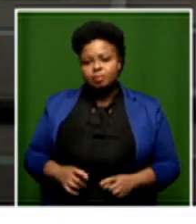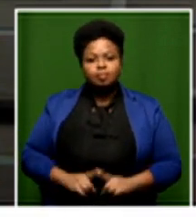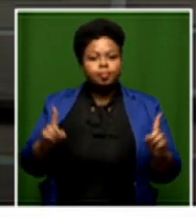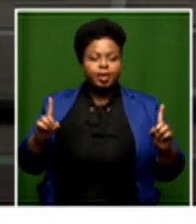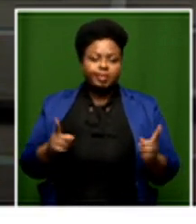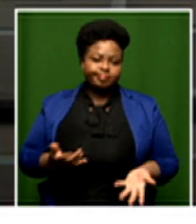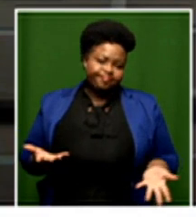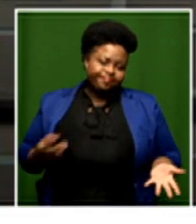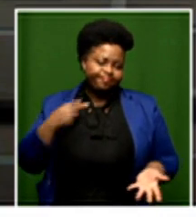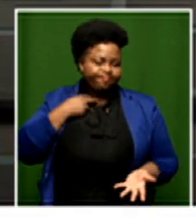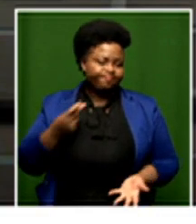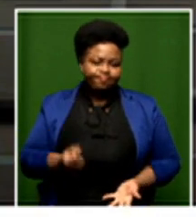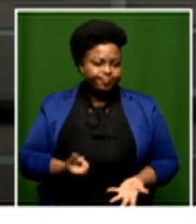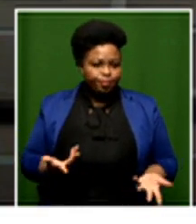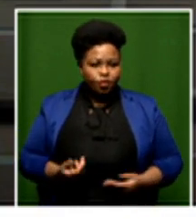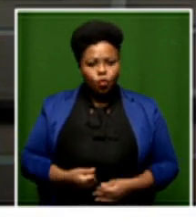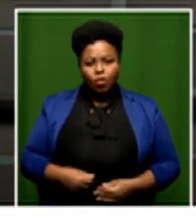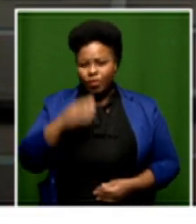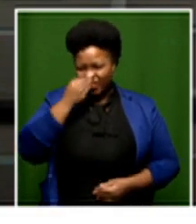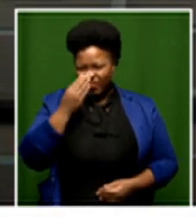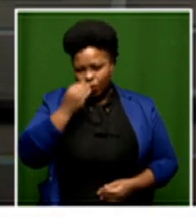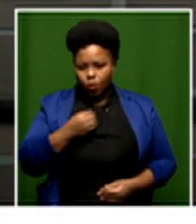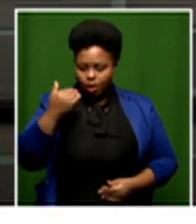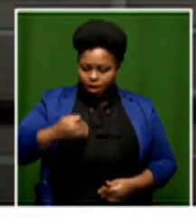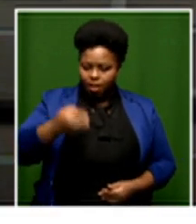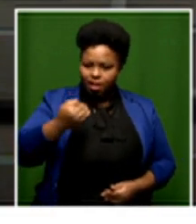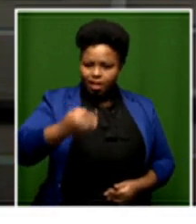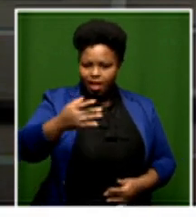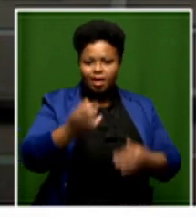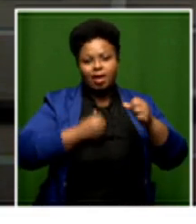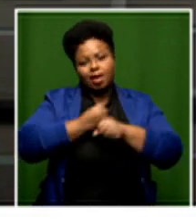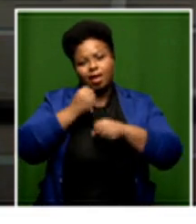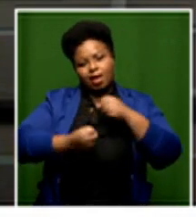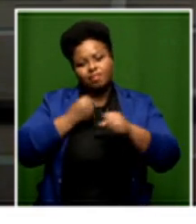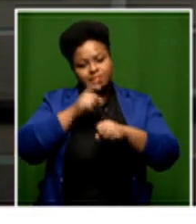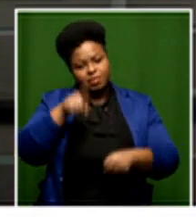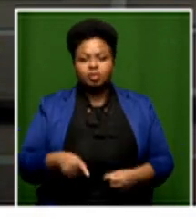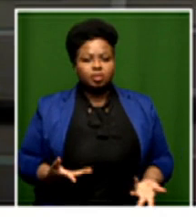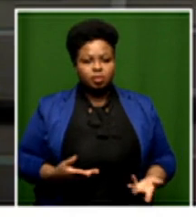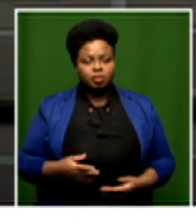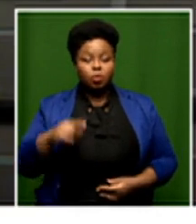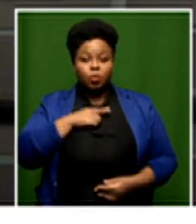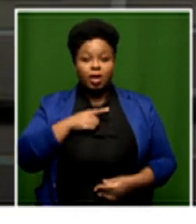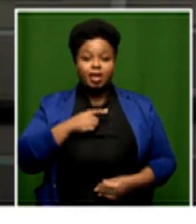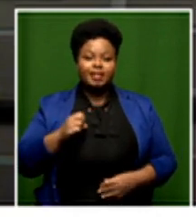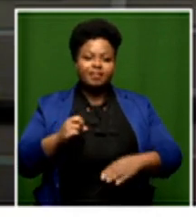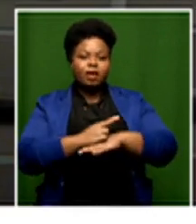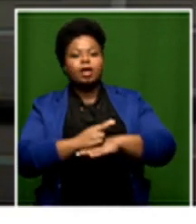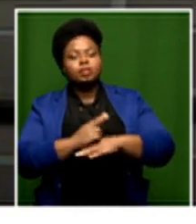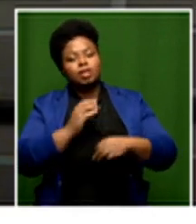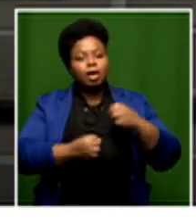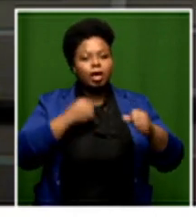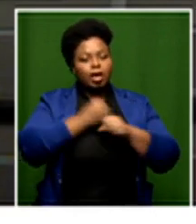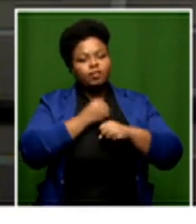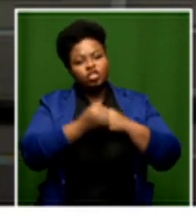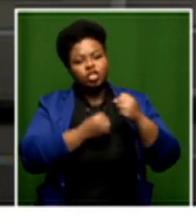with influenza, the vaccine is a yearly vaccine. Because the influenza virus, from year to year